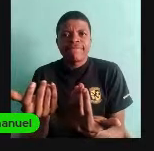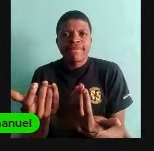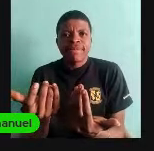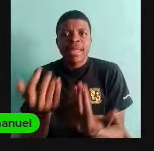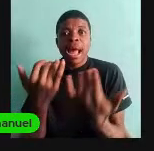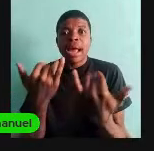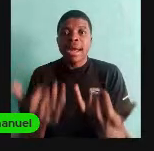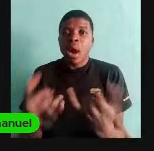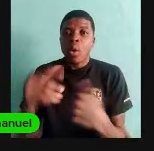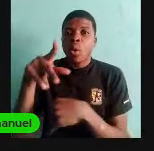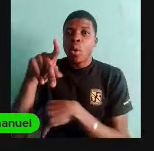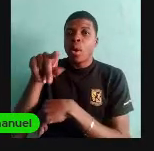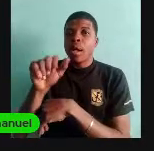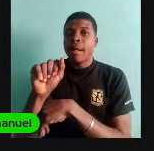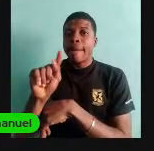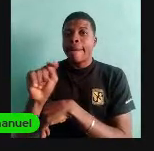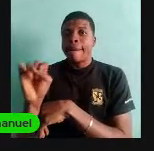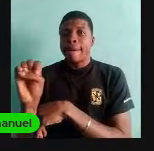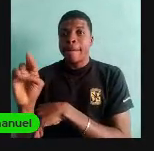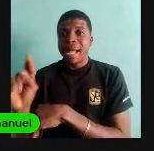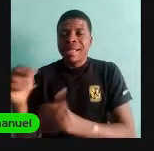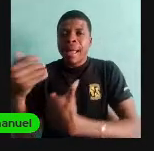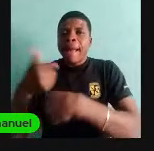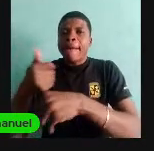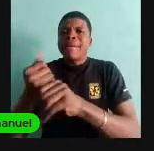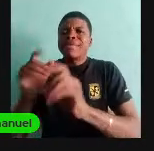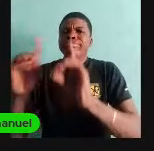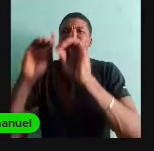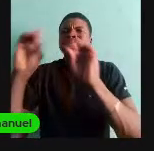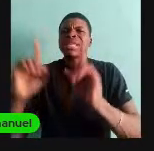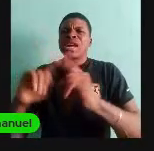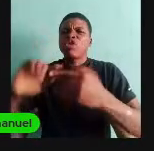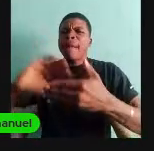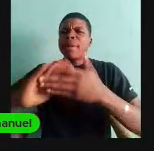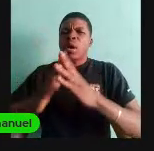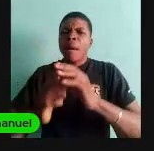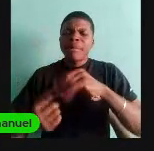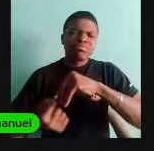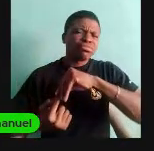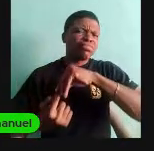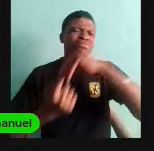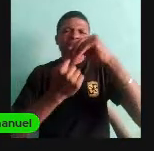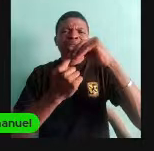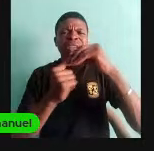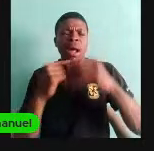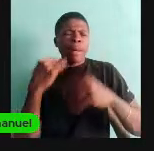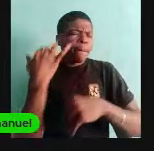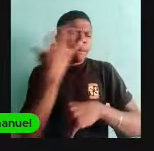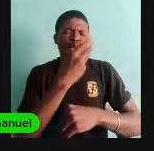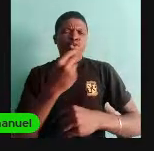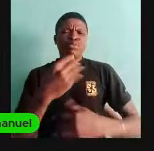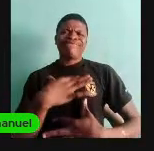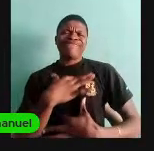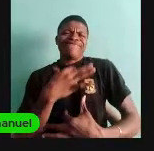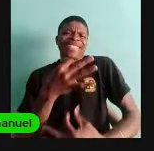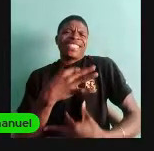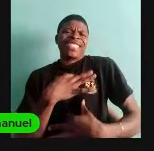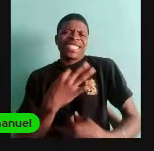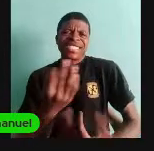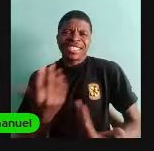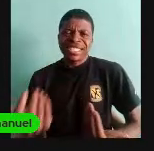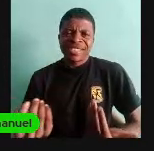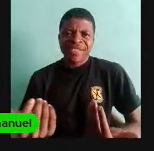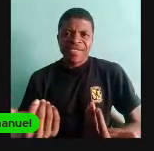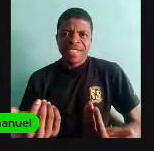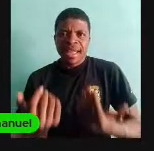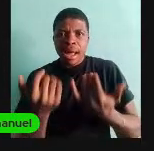designs look unique, it makes it outstanding, and it makes it interesting. Now, you know, I